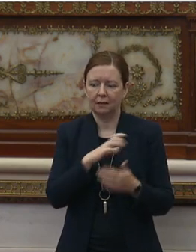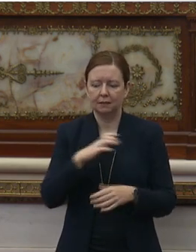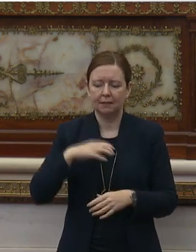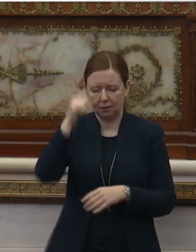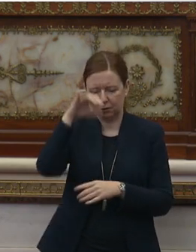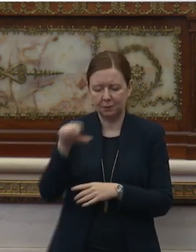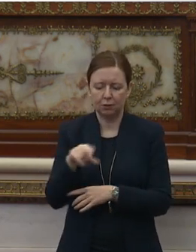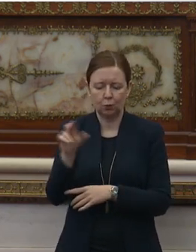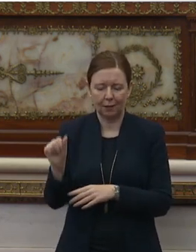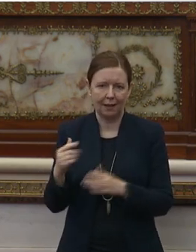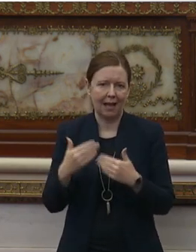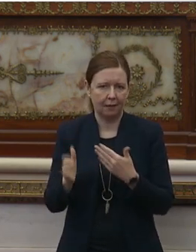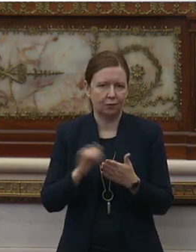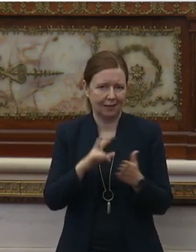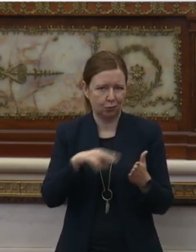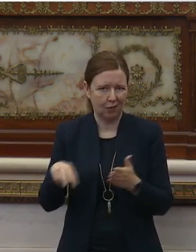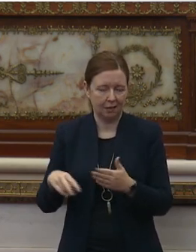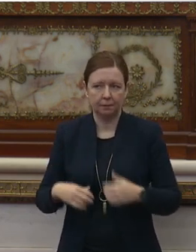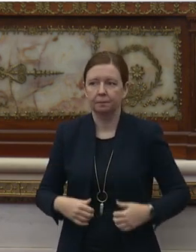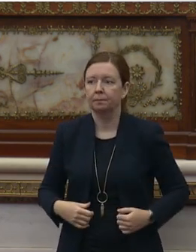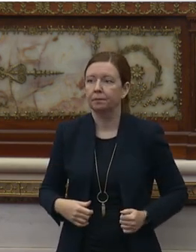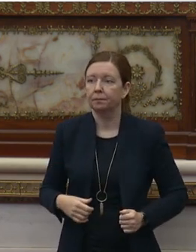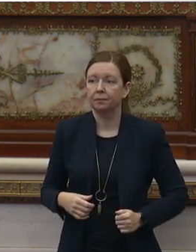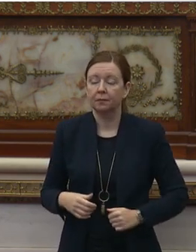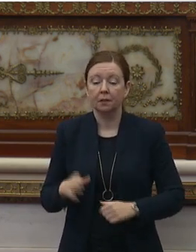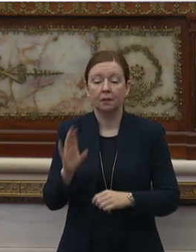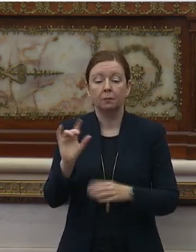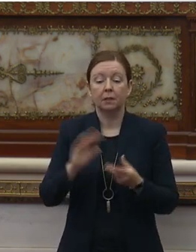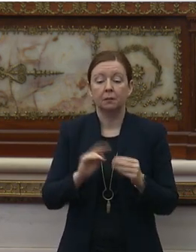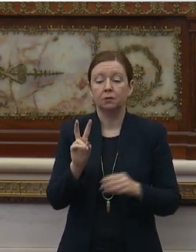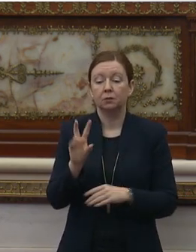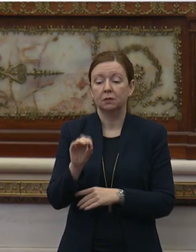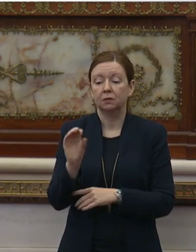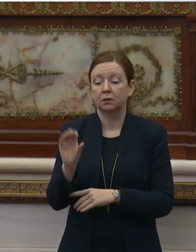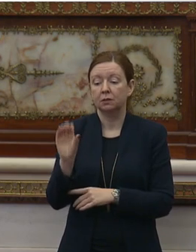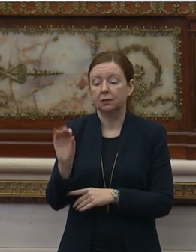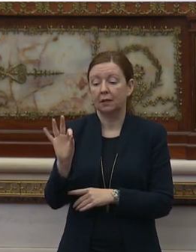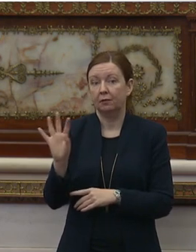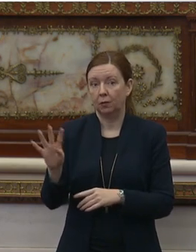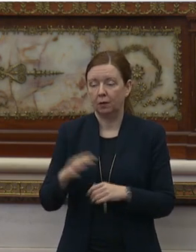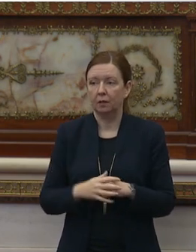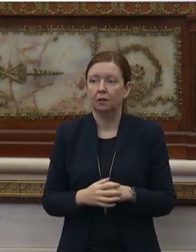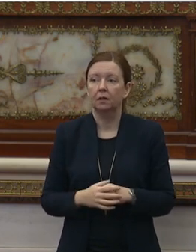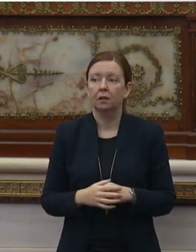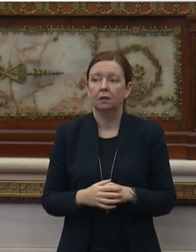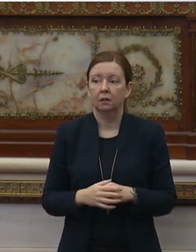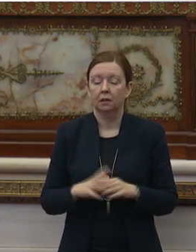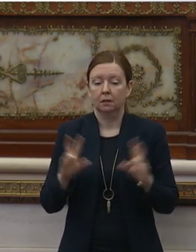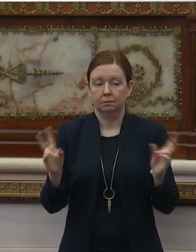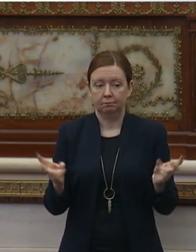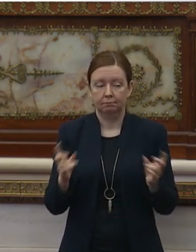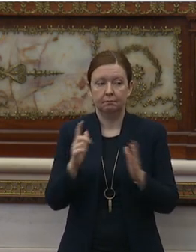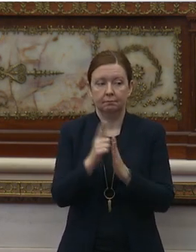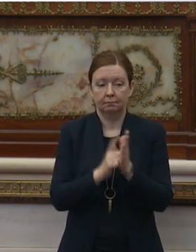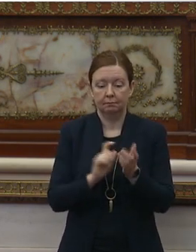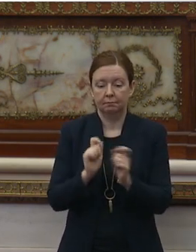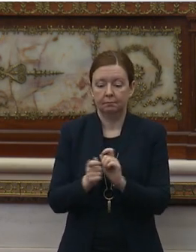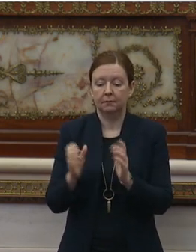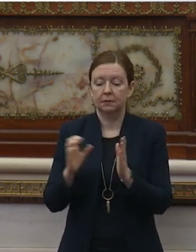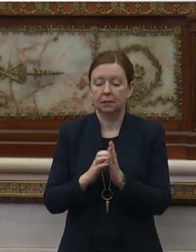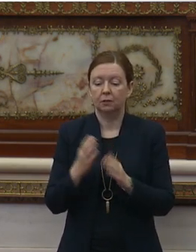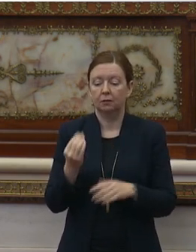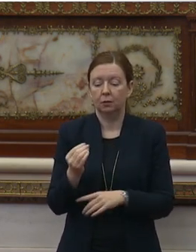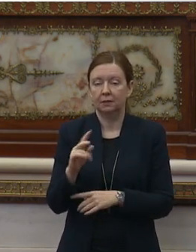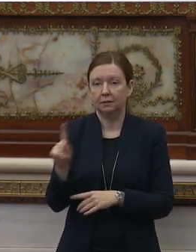Squilla after the title is read. Bill number 200094, entitled an ordinance amending Title 14